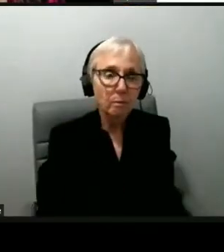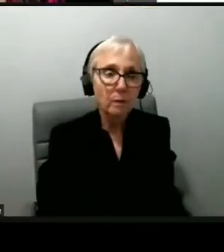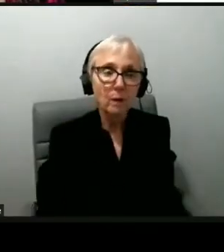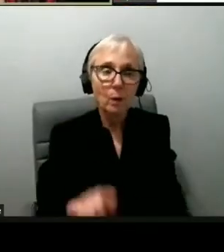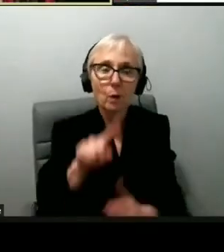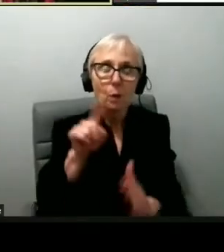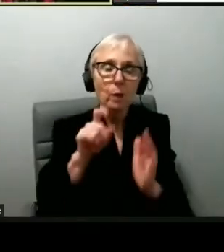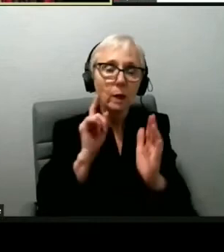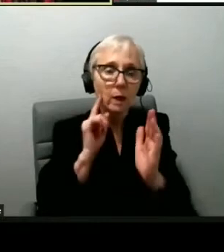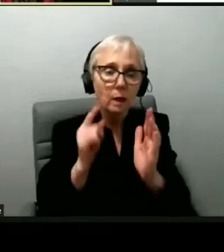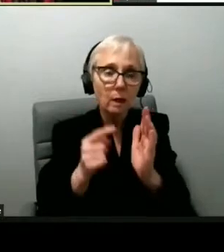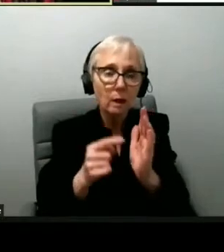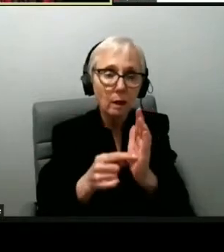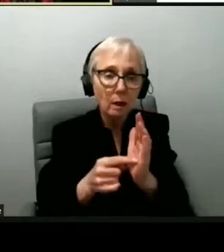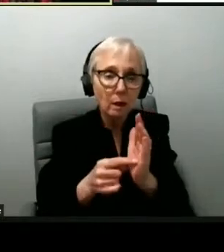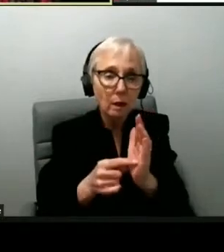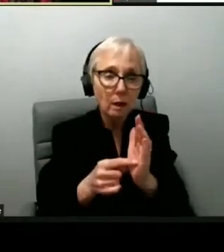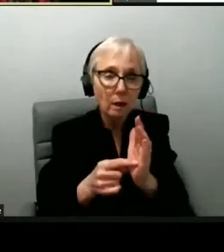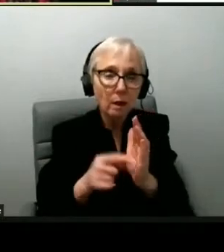Quick note here.